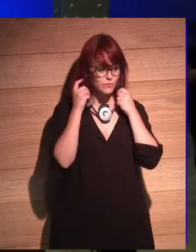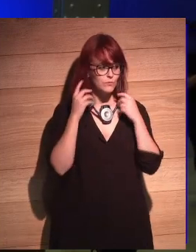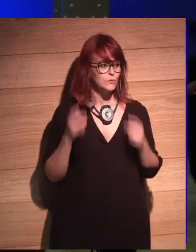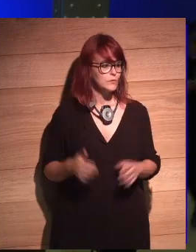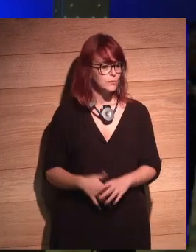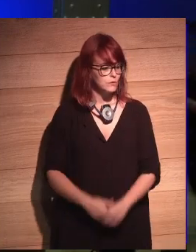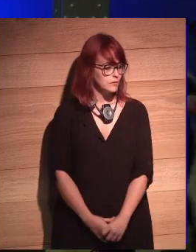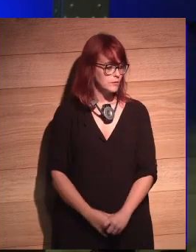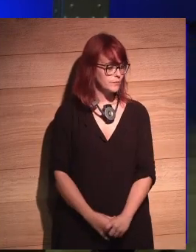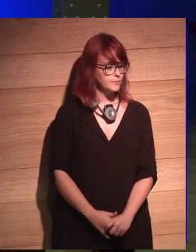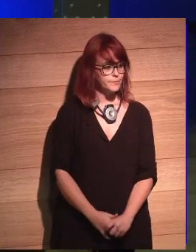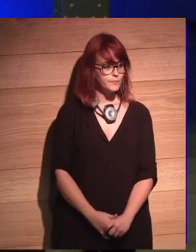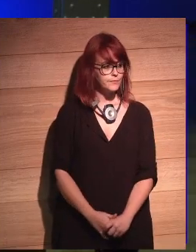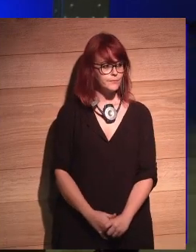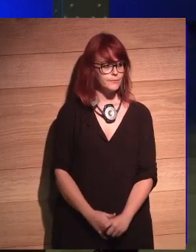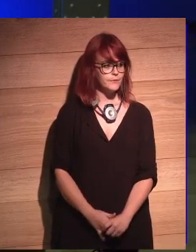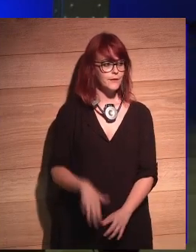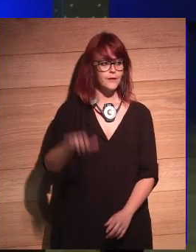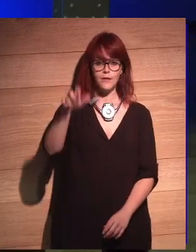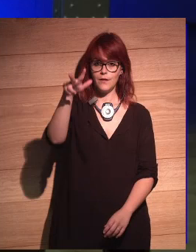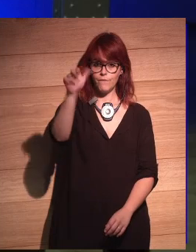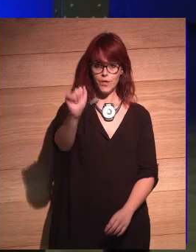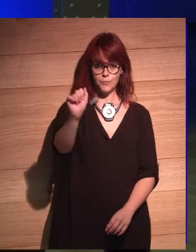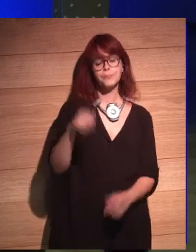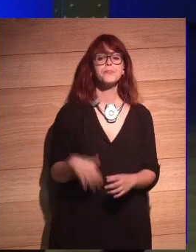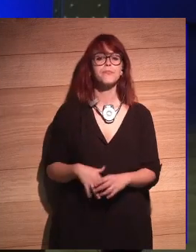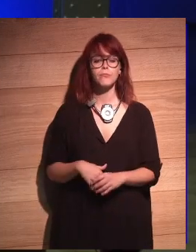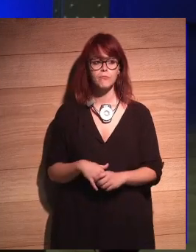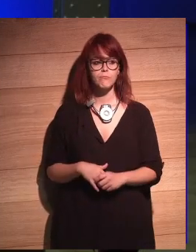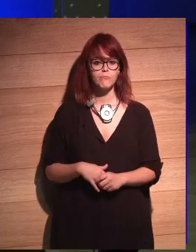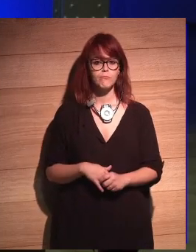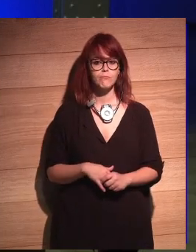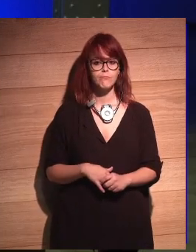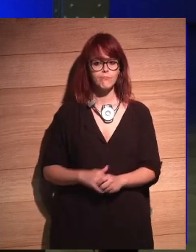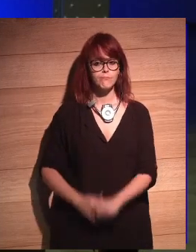Sí. Eva. Oh, No. okay.